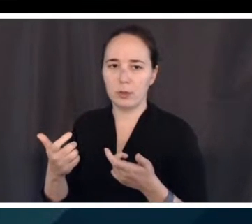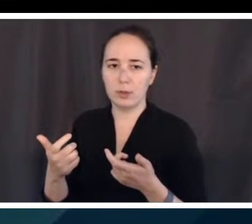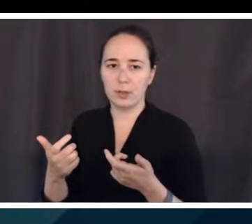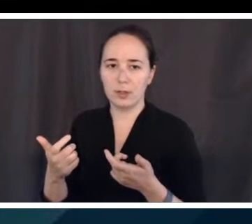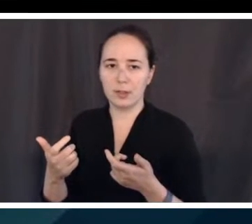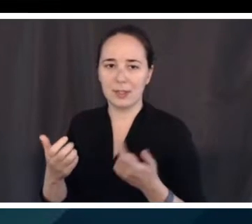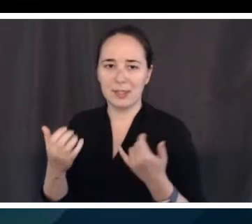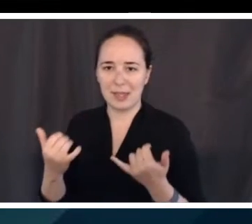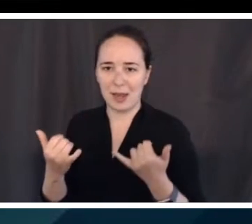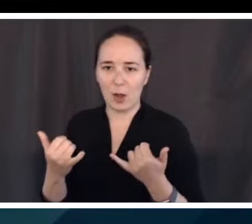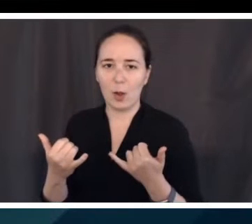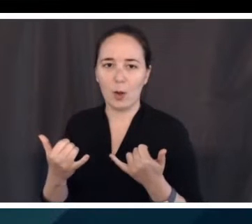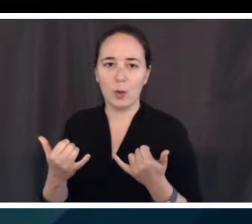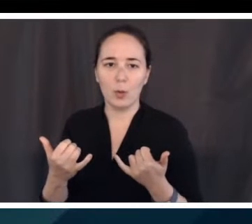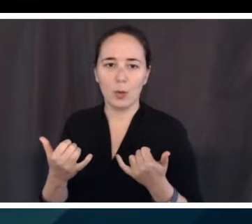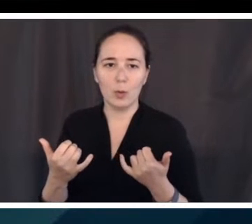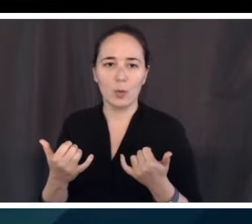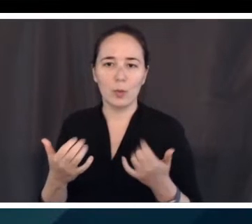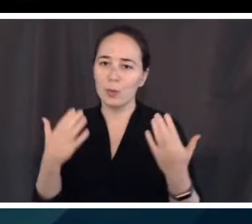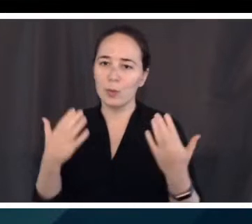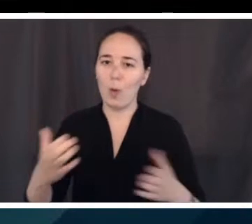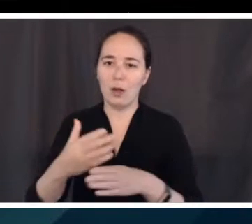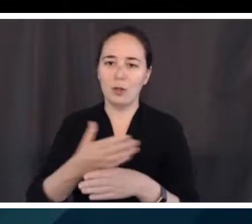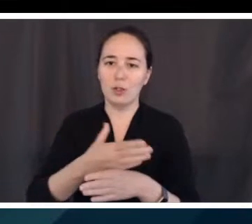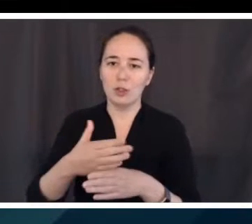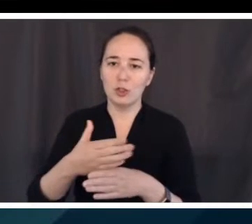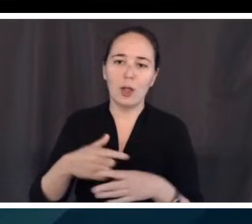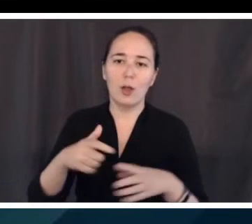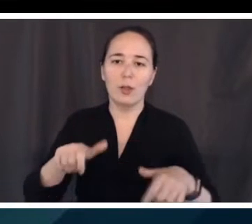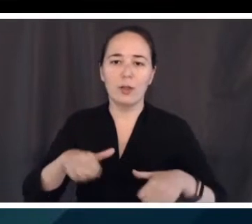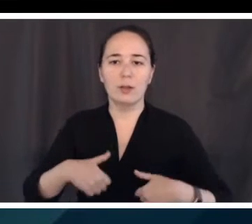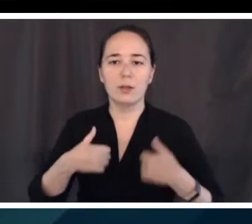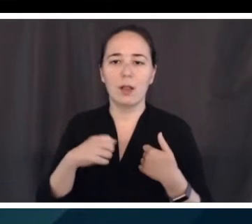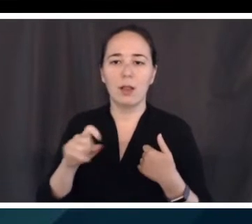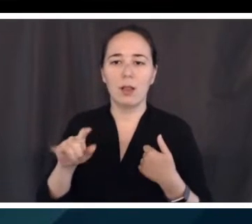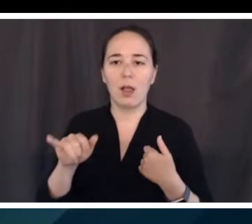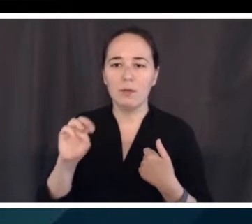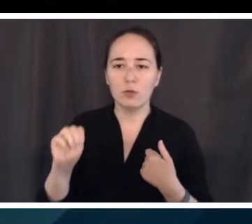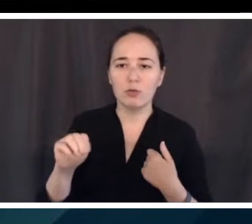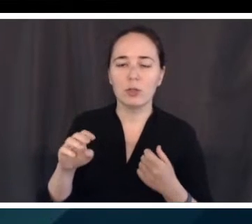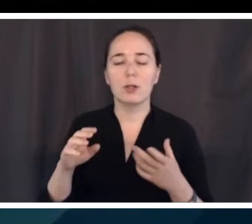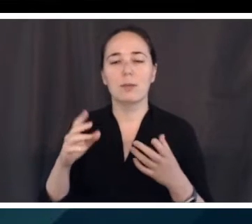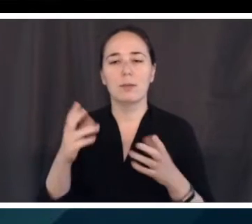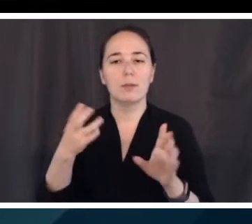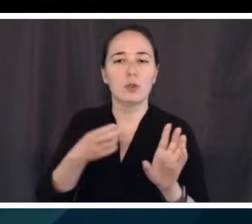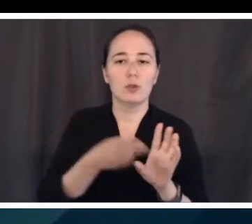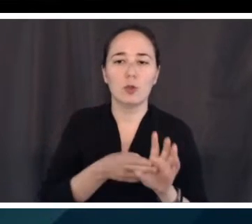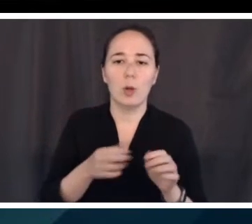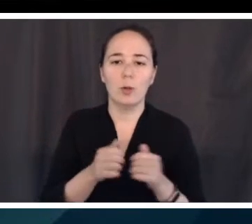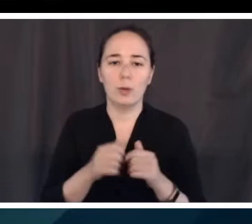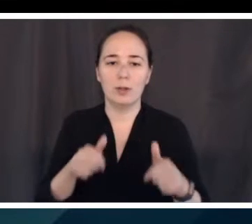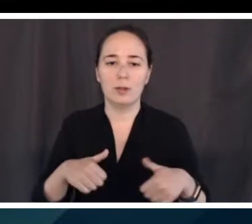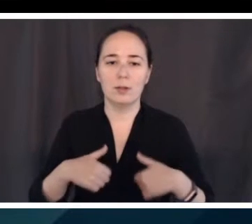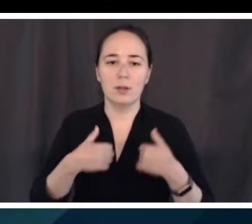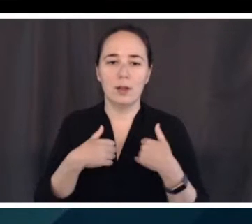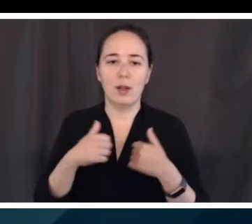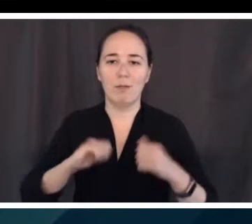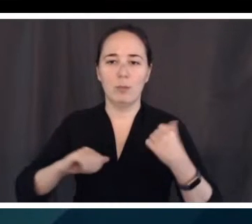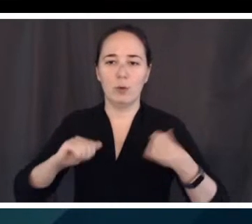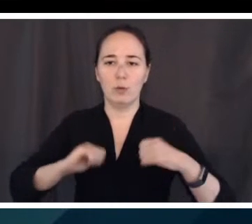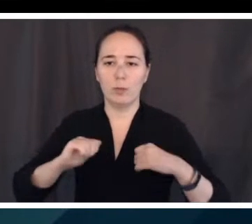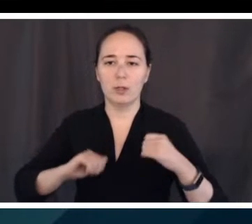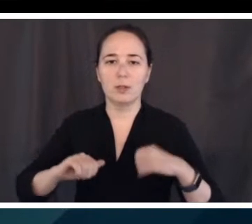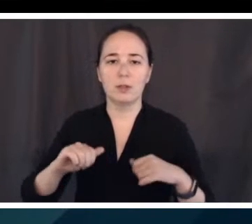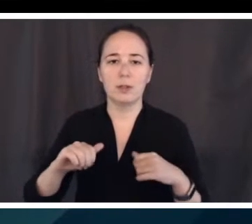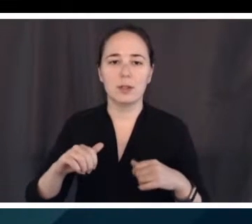time to share this stream with other people so they can join in for our special live performance here. I know I